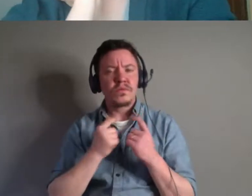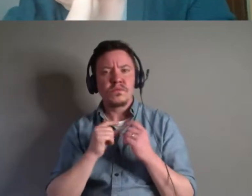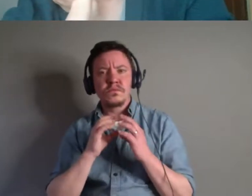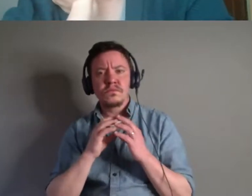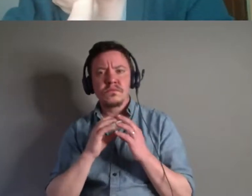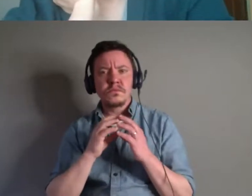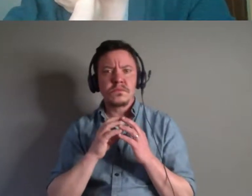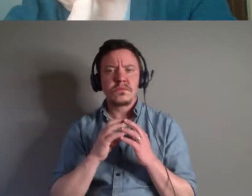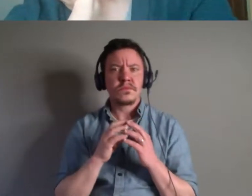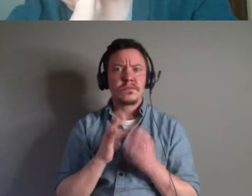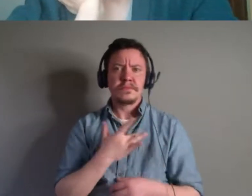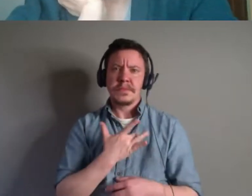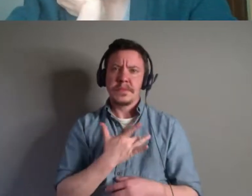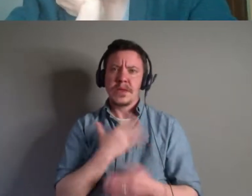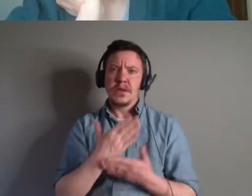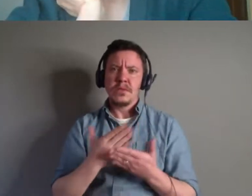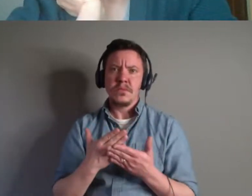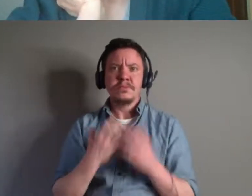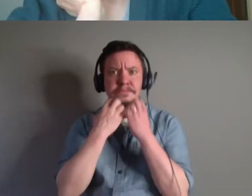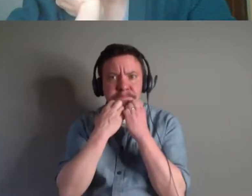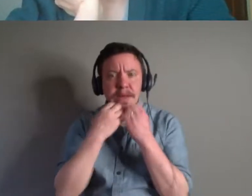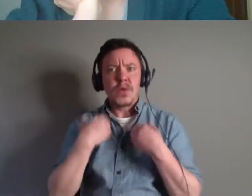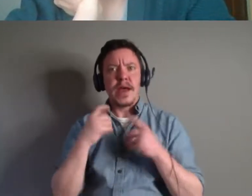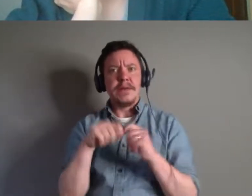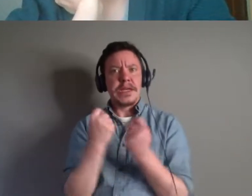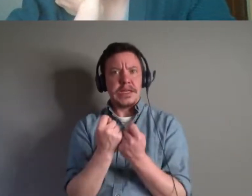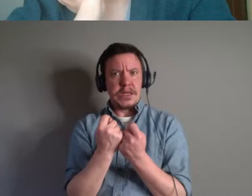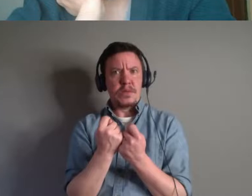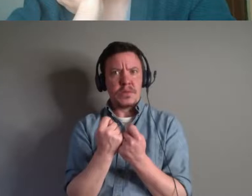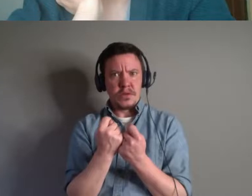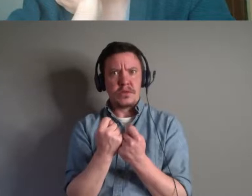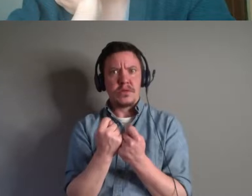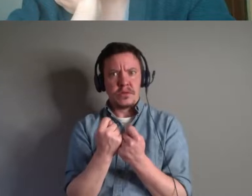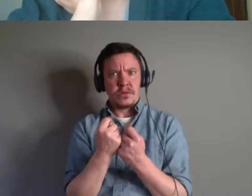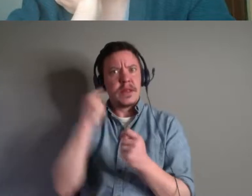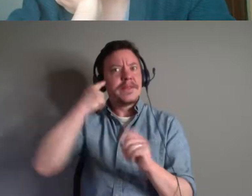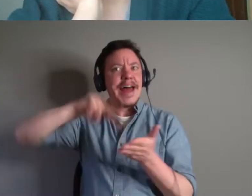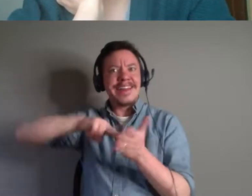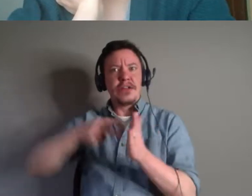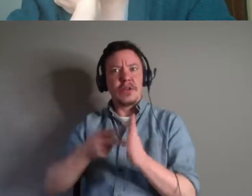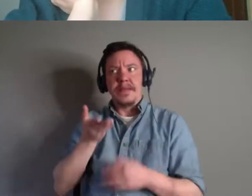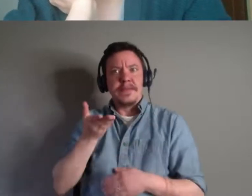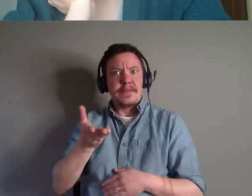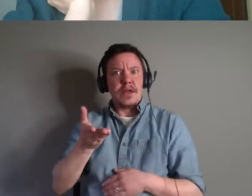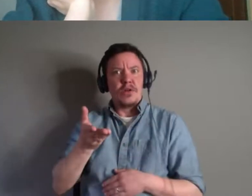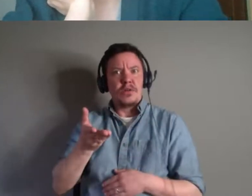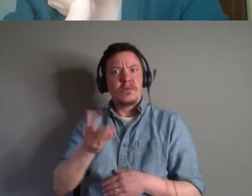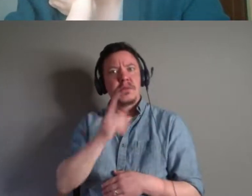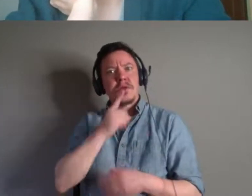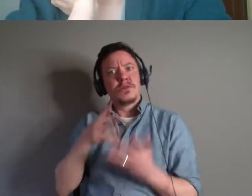like, I feel like this is part of the value of having an artist team, is if that intentionality is being embedded